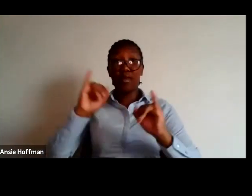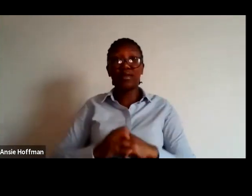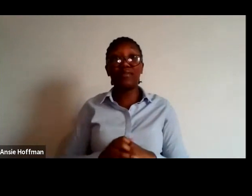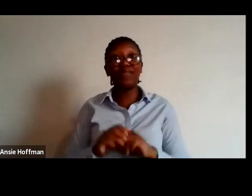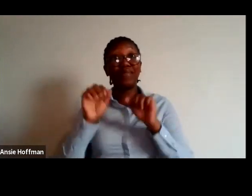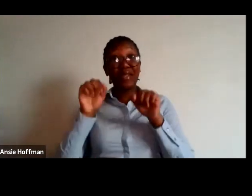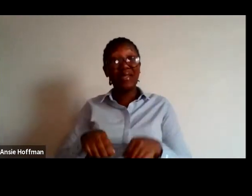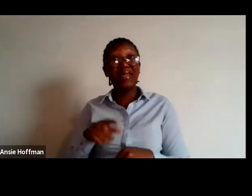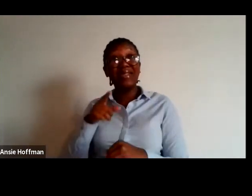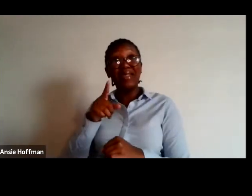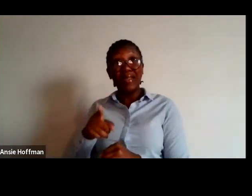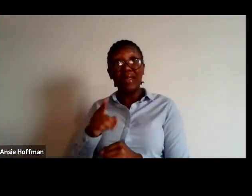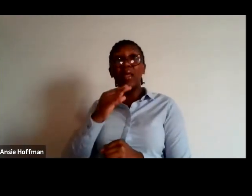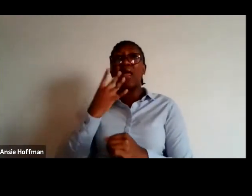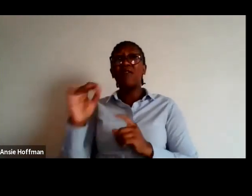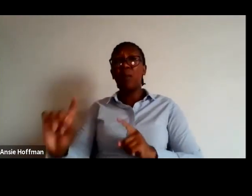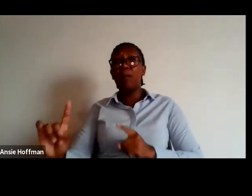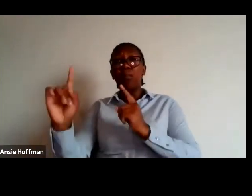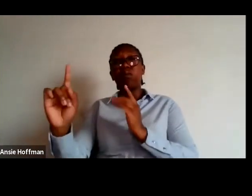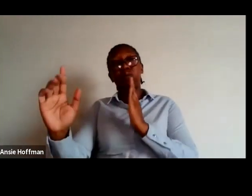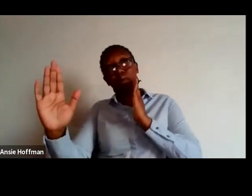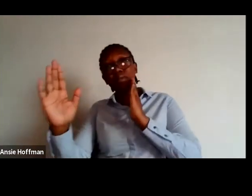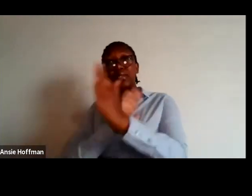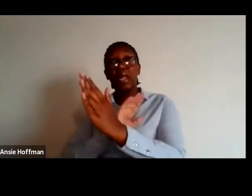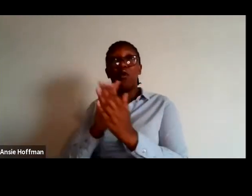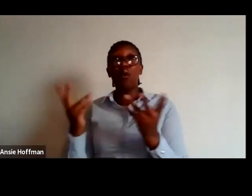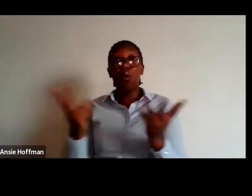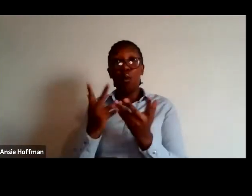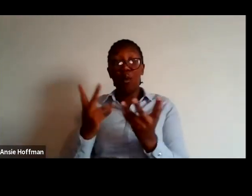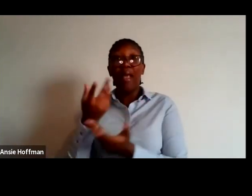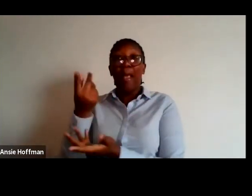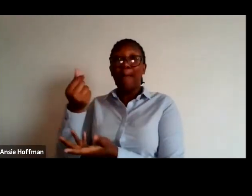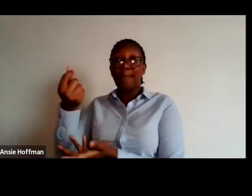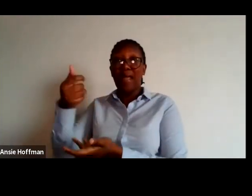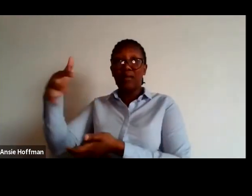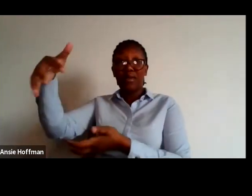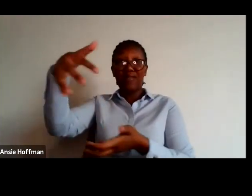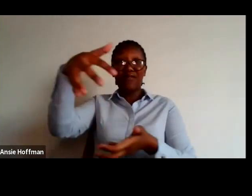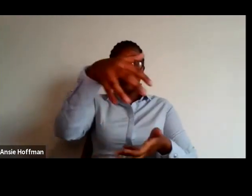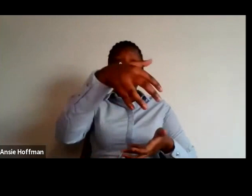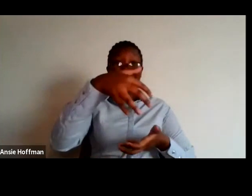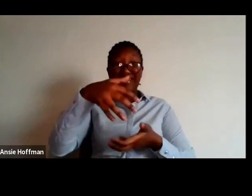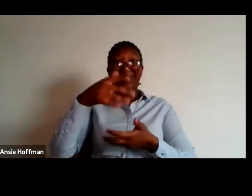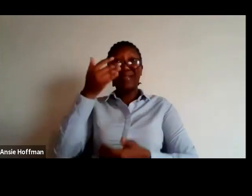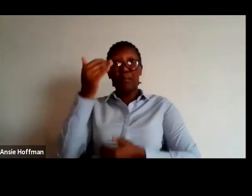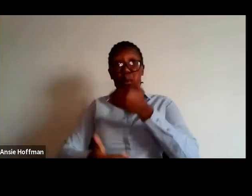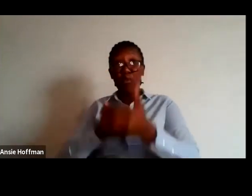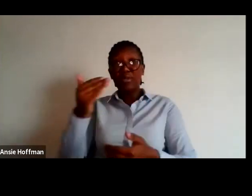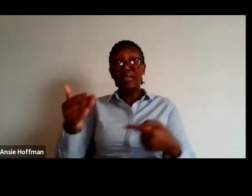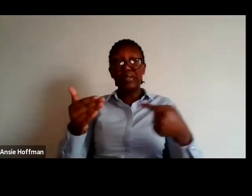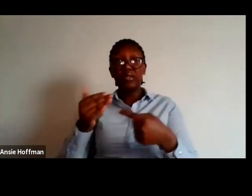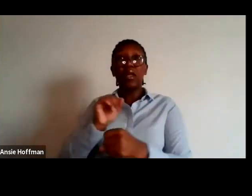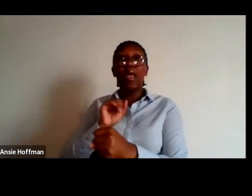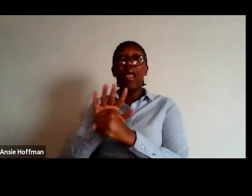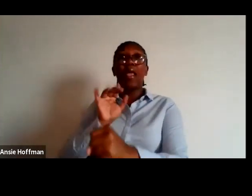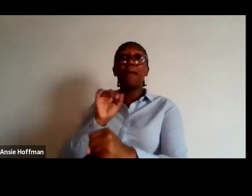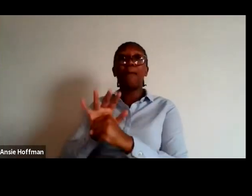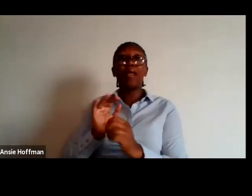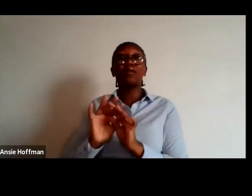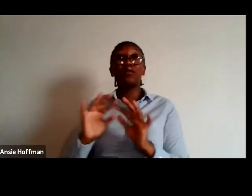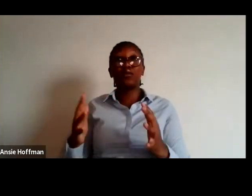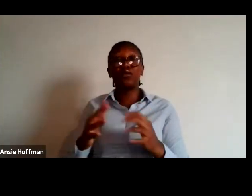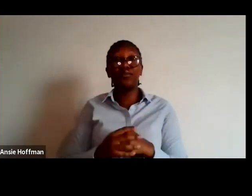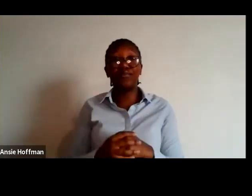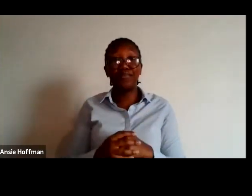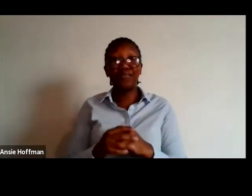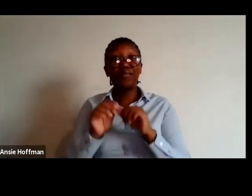direct negative impact to revenue collections that affect government basic service delivery. The